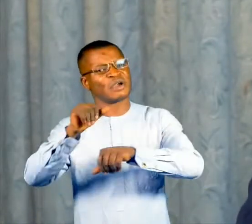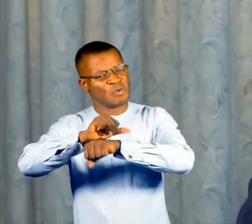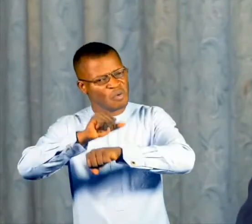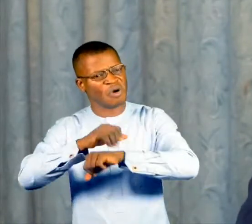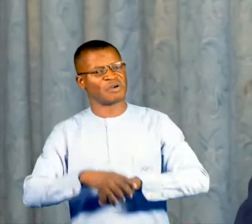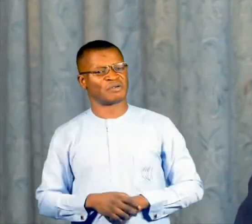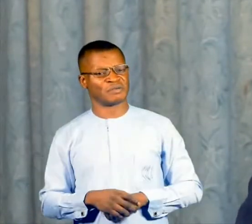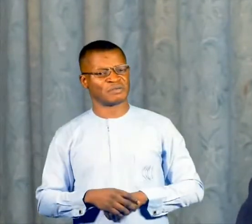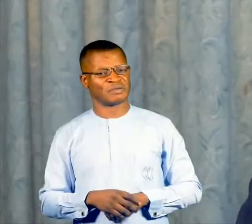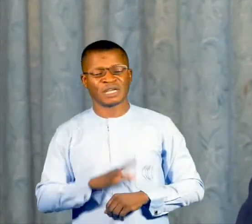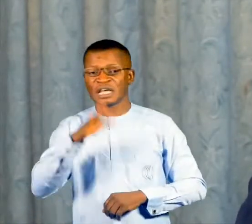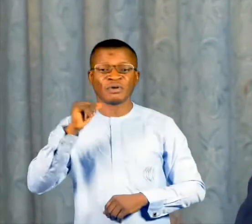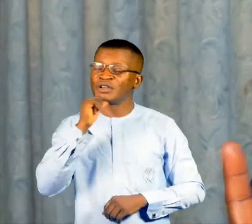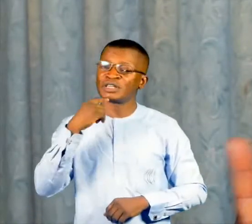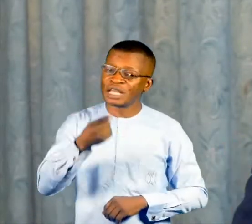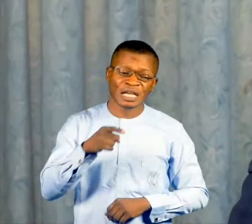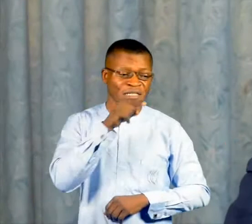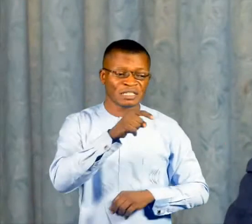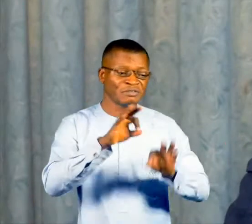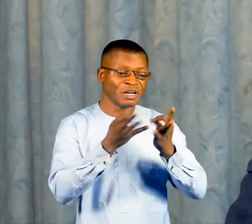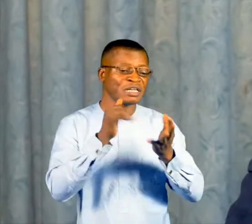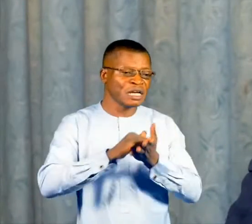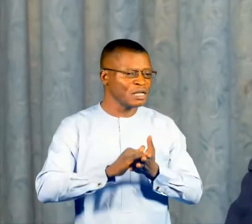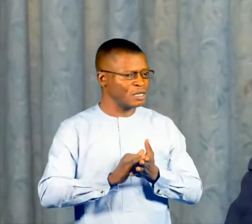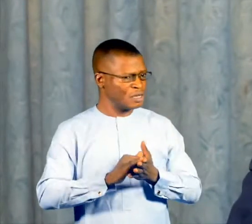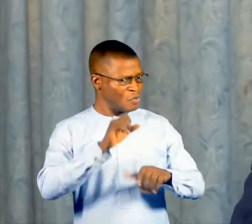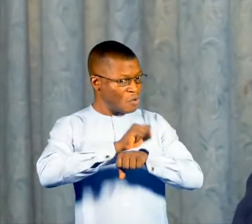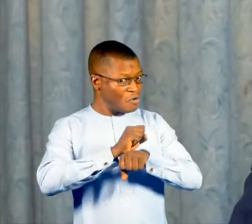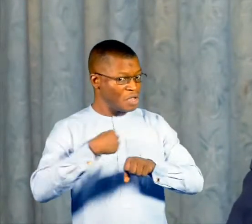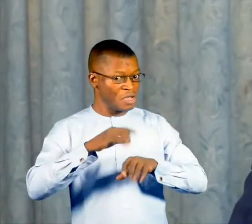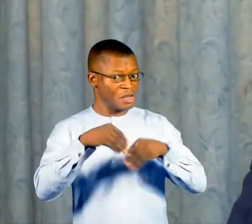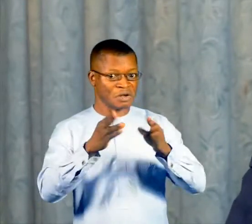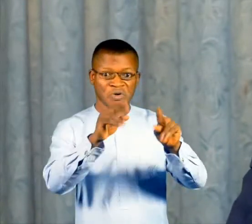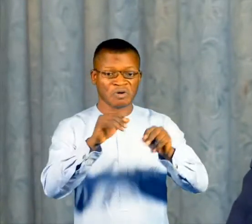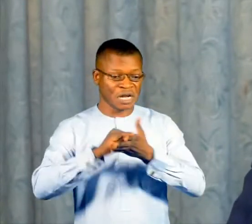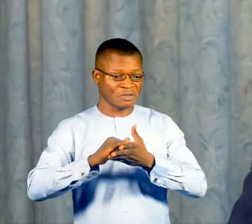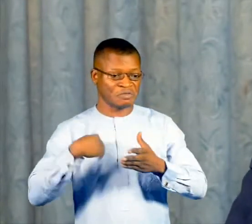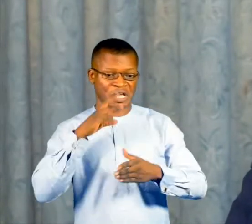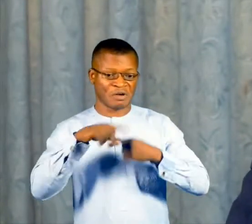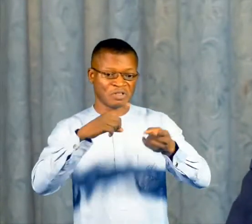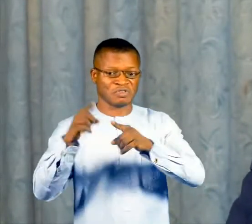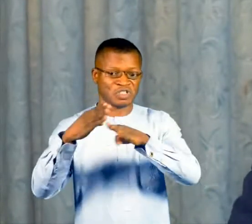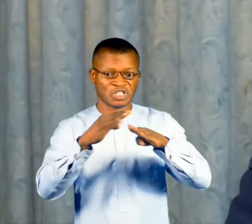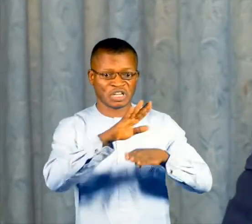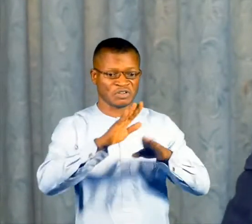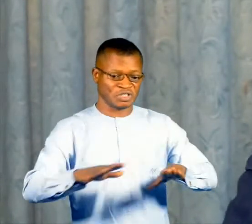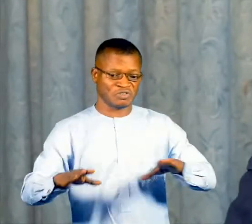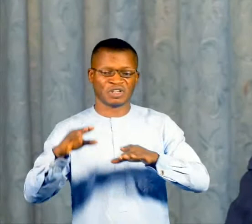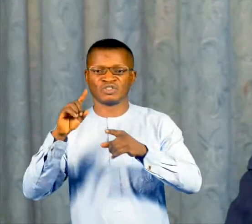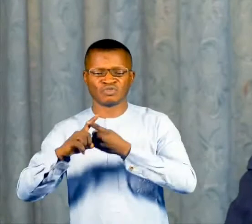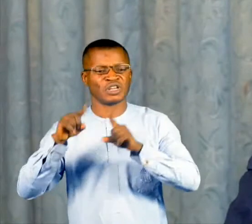where they can find jobs for them. They are not going to tell these families that the job we are going to do is that we are going to distribute them as